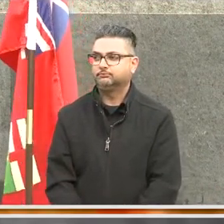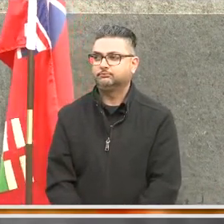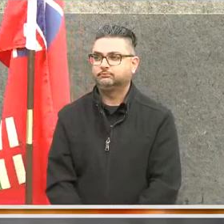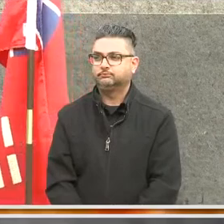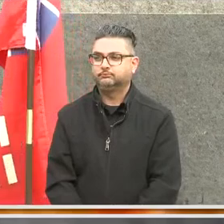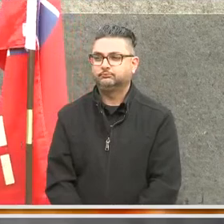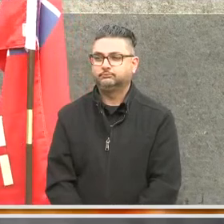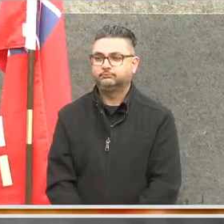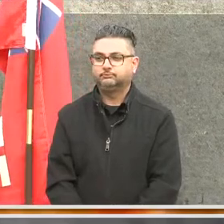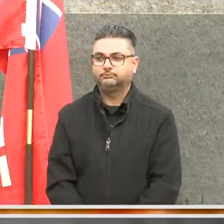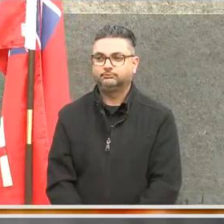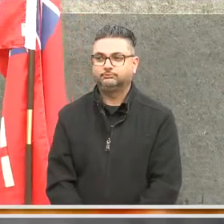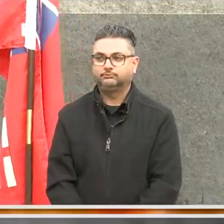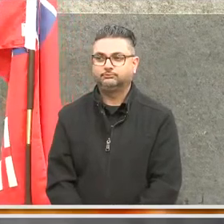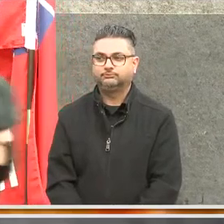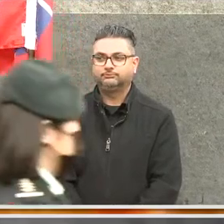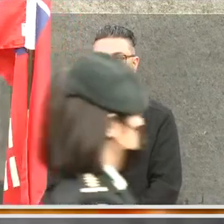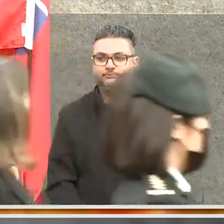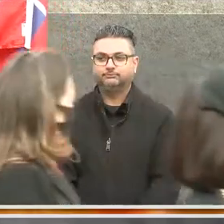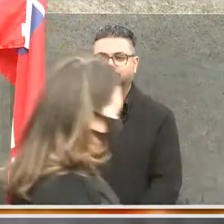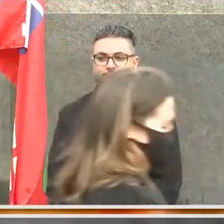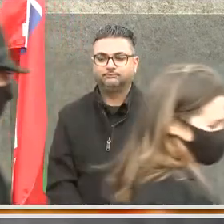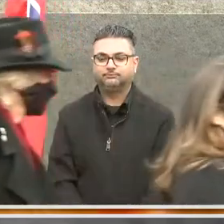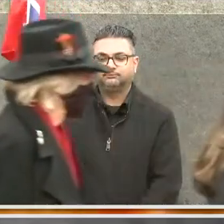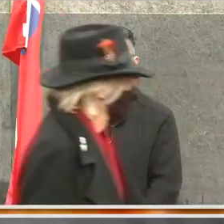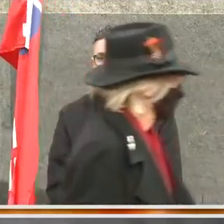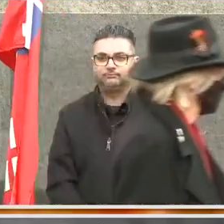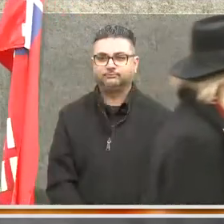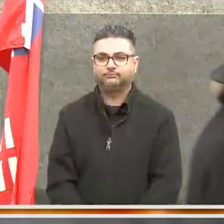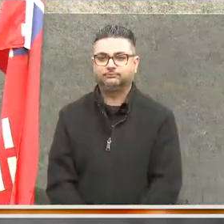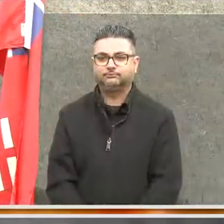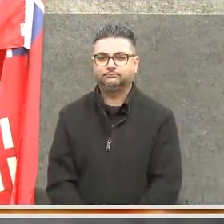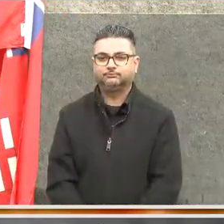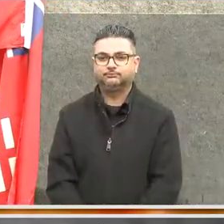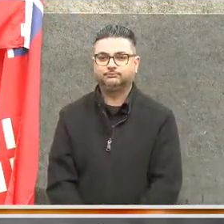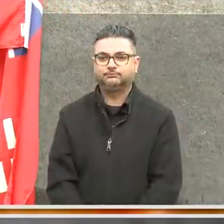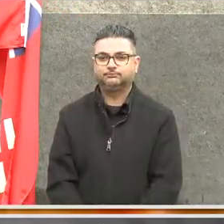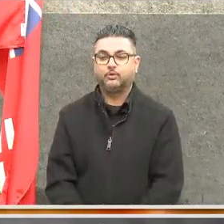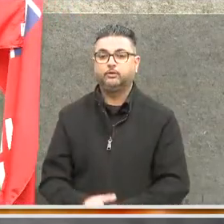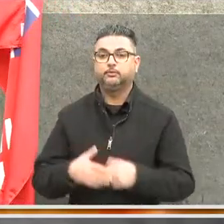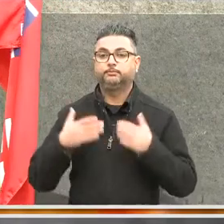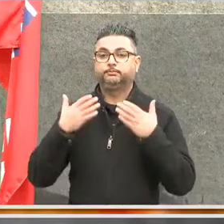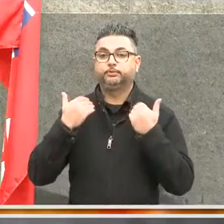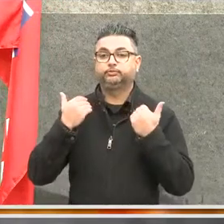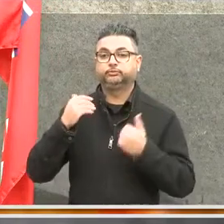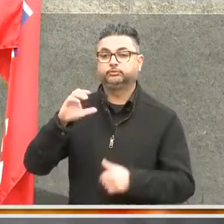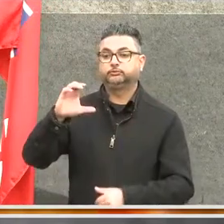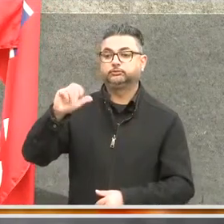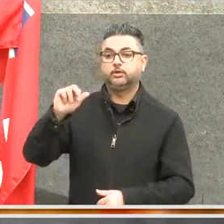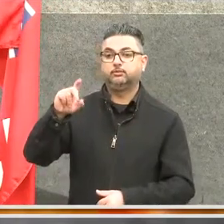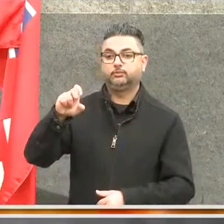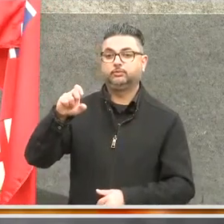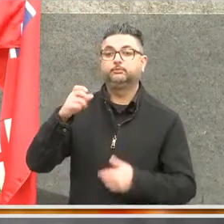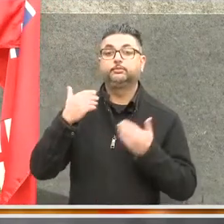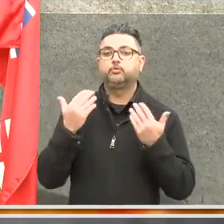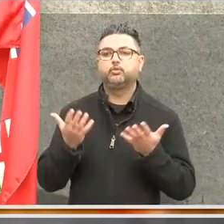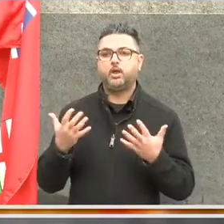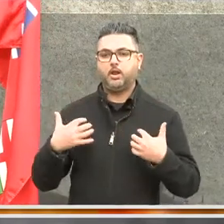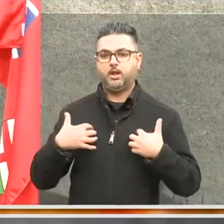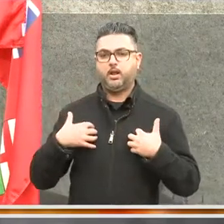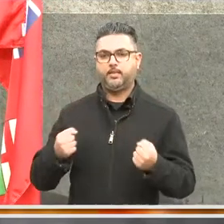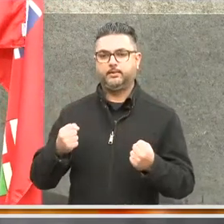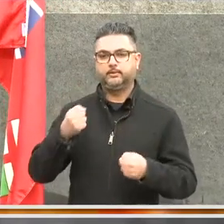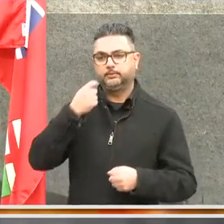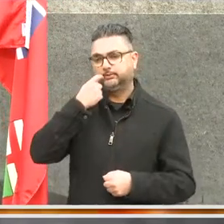And the Honorable Carolyn Bennett, Minister of Health and Addiction and Associate Minister of Health of Canada, Ministre de la Santé mentale